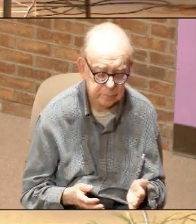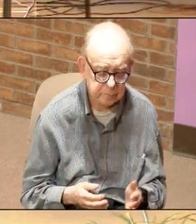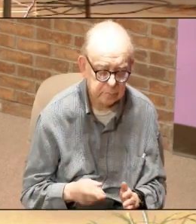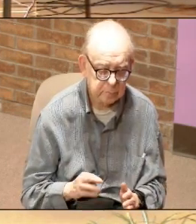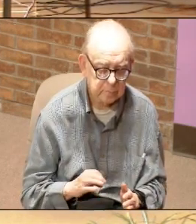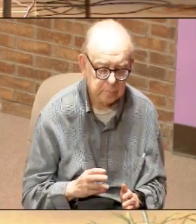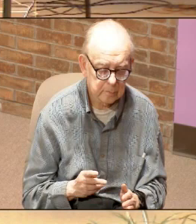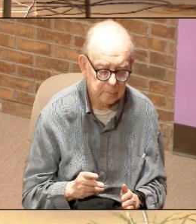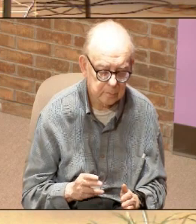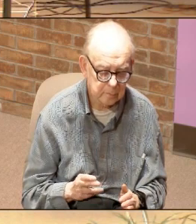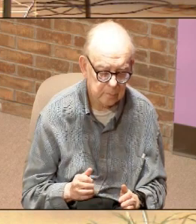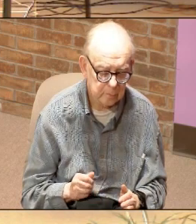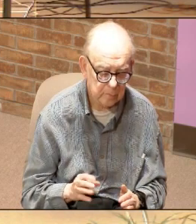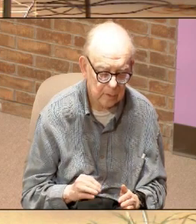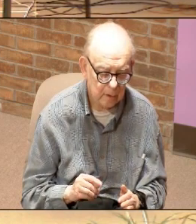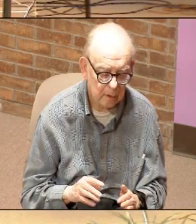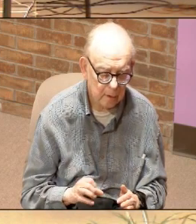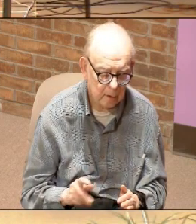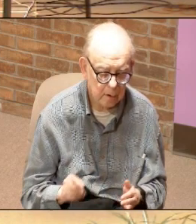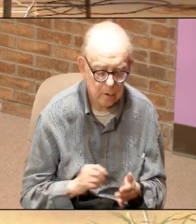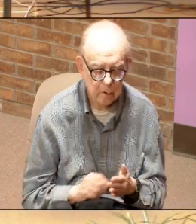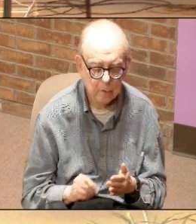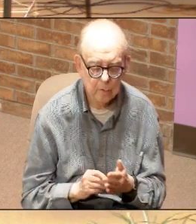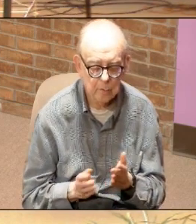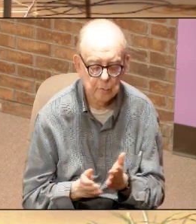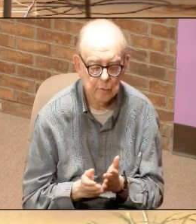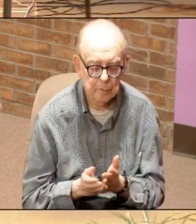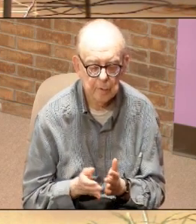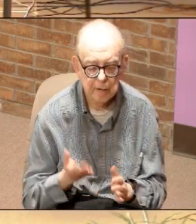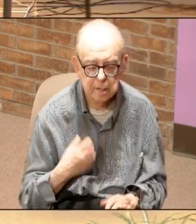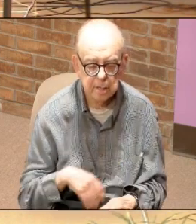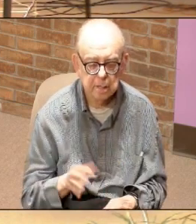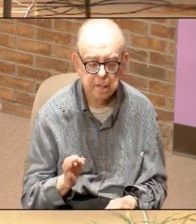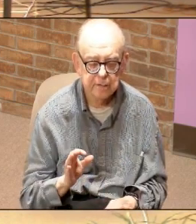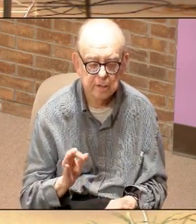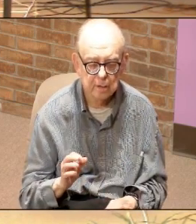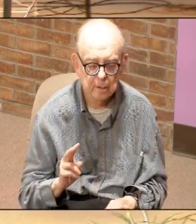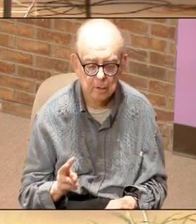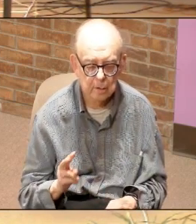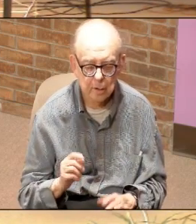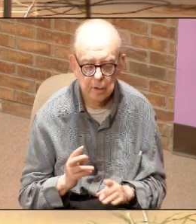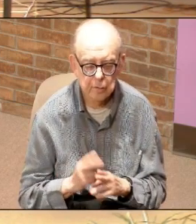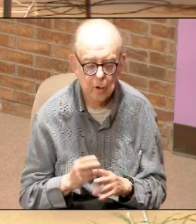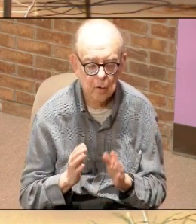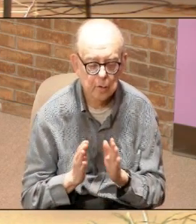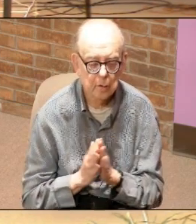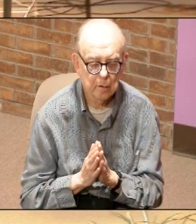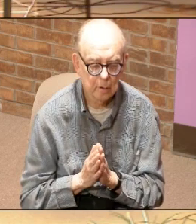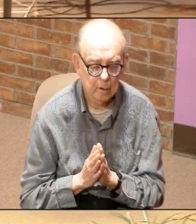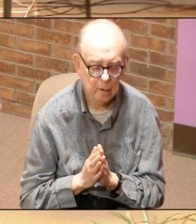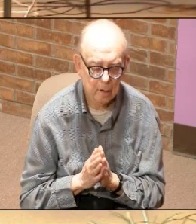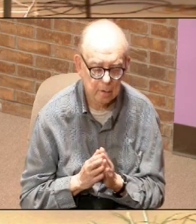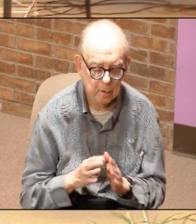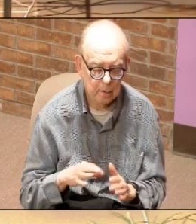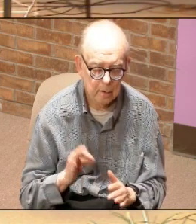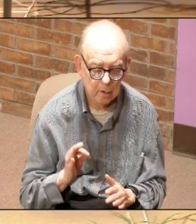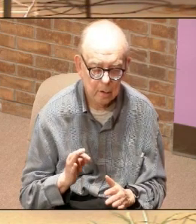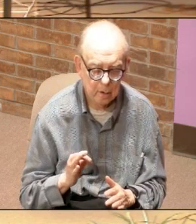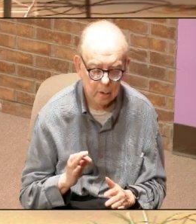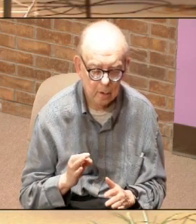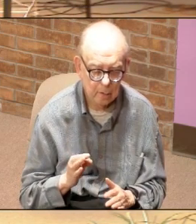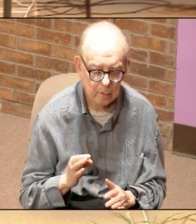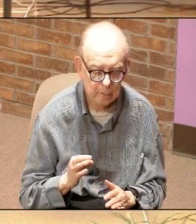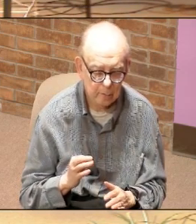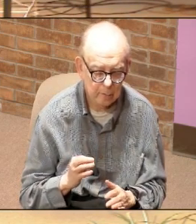Richard Foster wrote a book back in 1992. It was called Prayer, Finding the Heart's